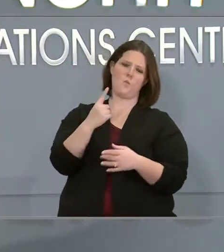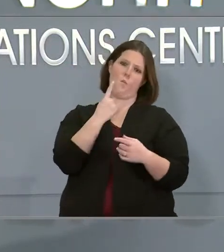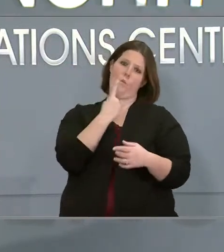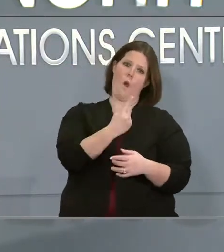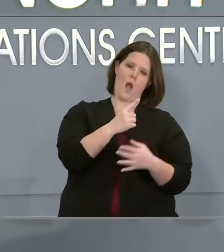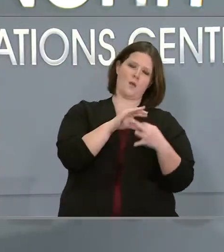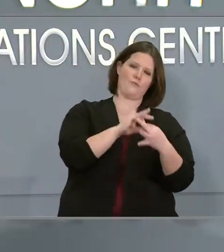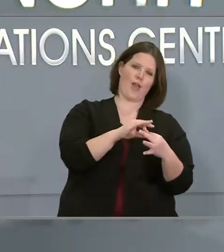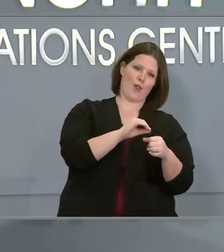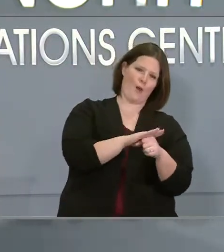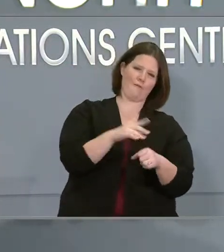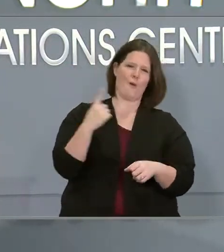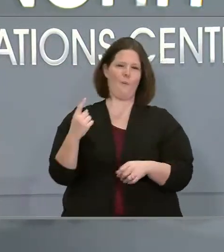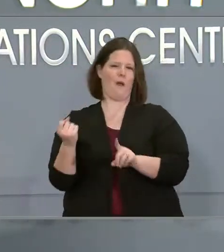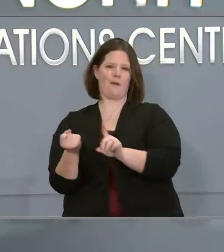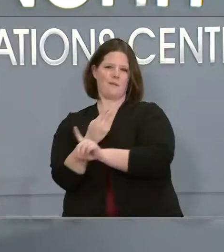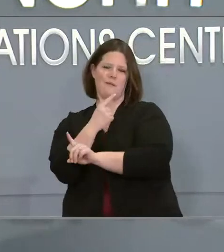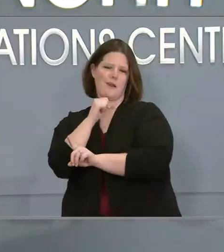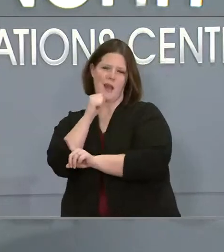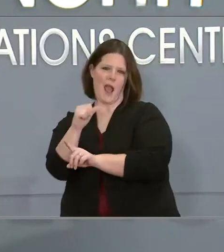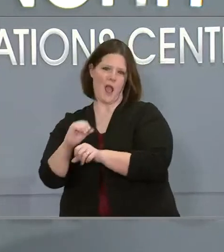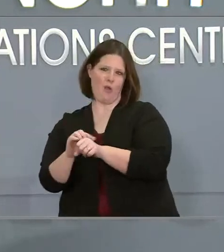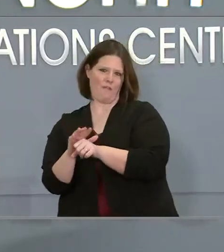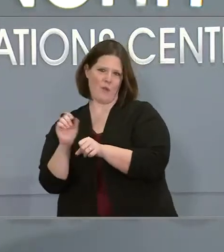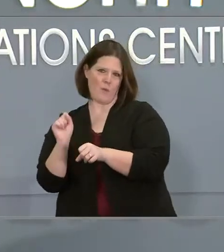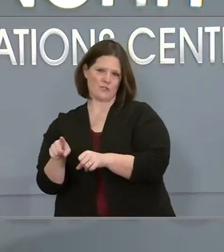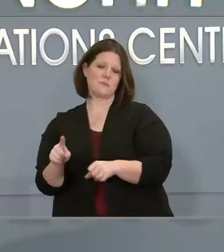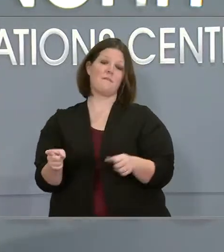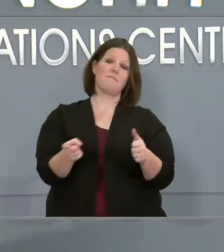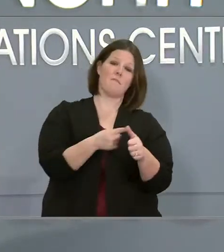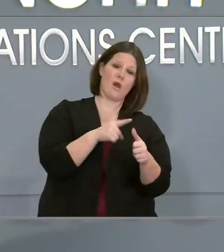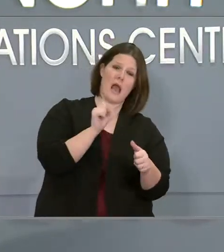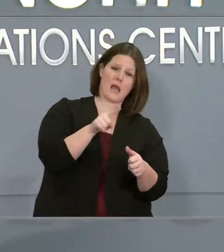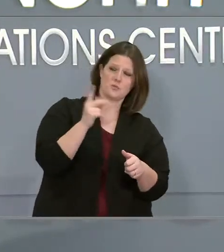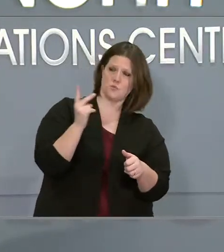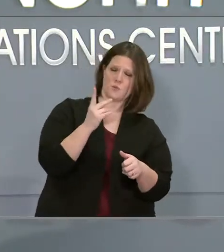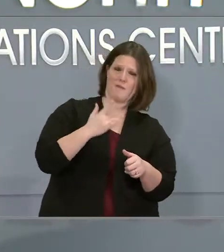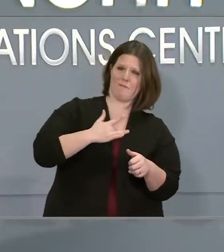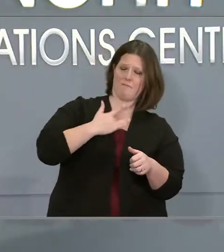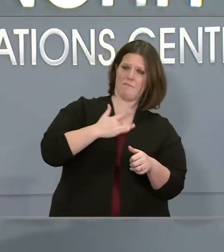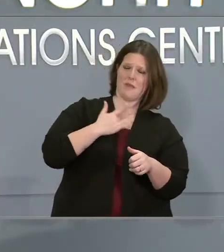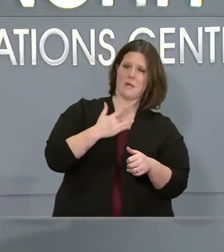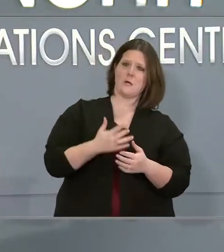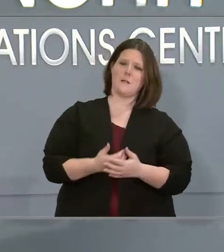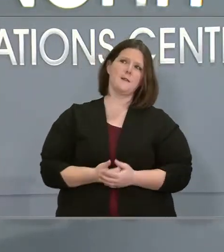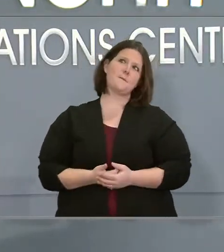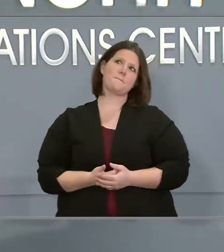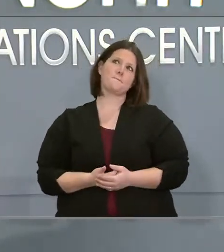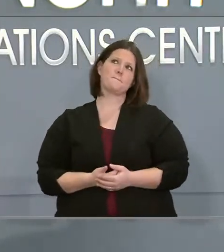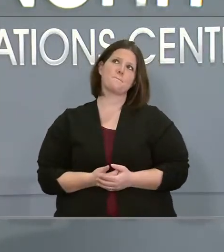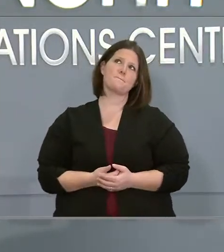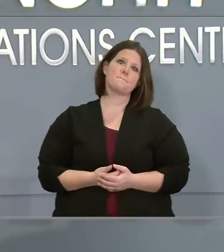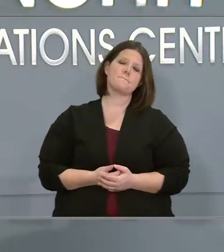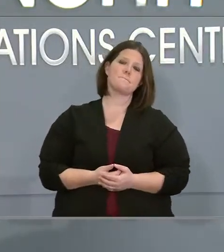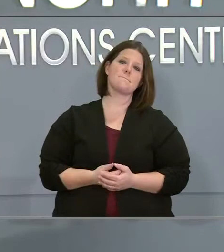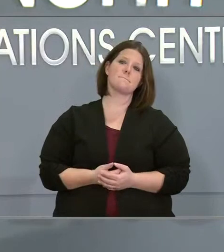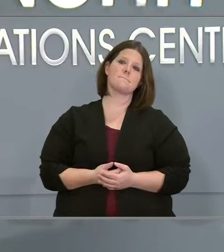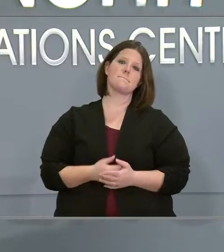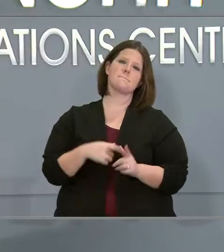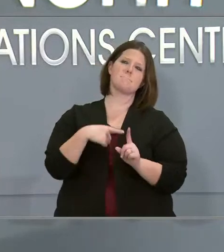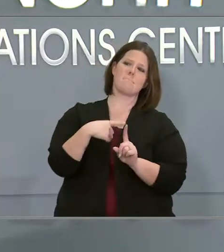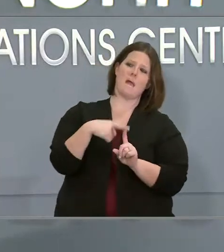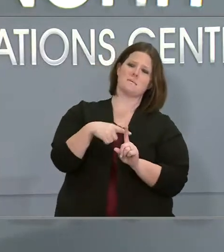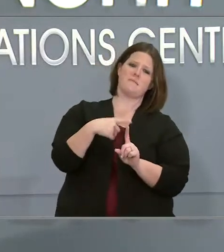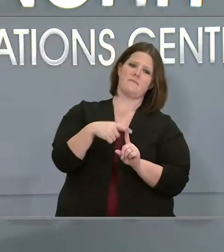one non. The first is basically, are y'all hopeful in sort of a strange way that the Omicron